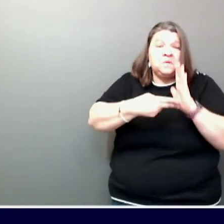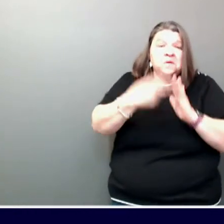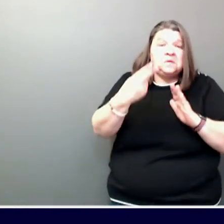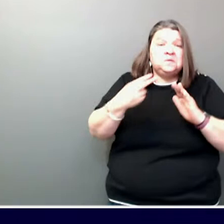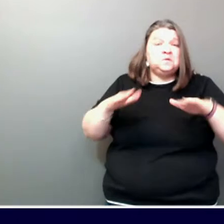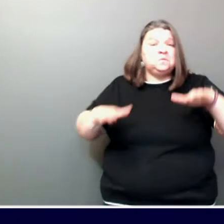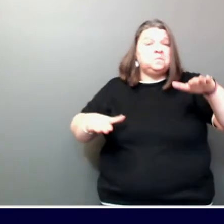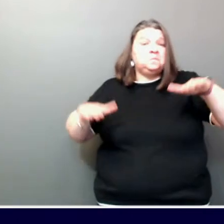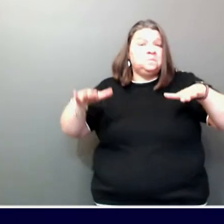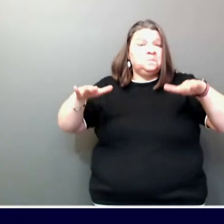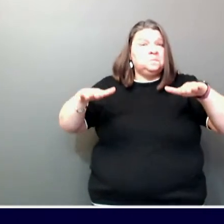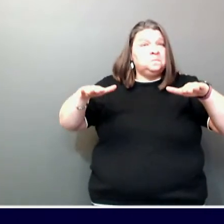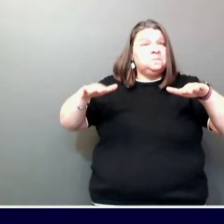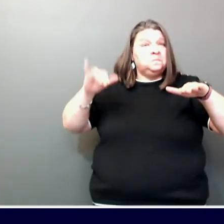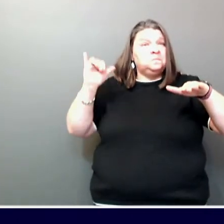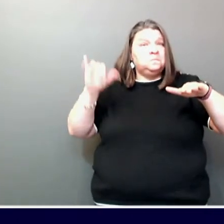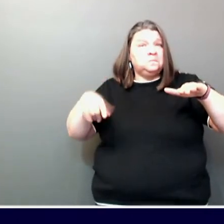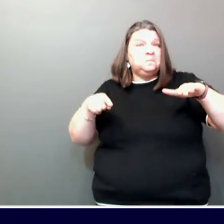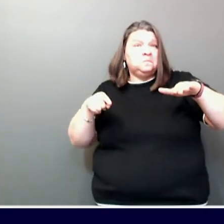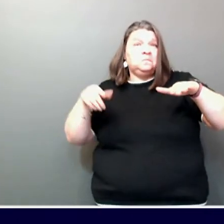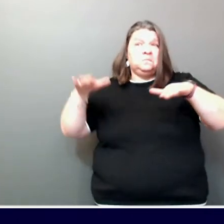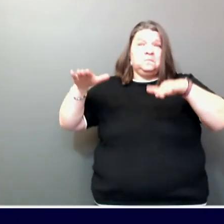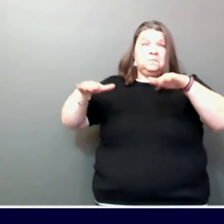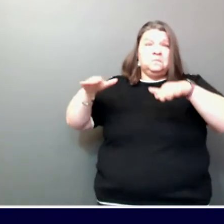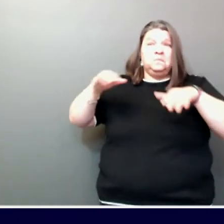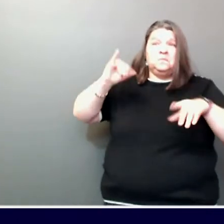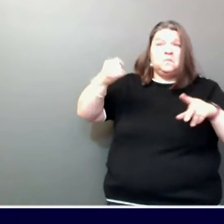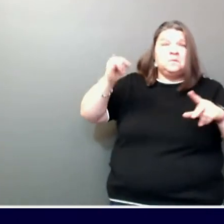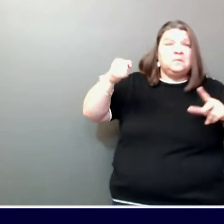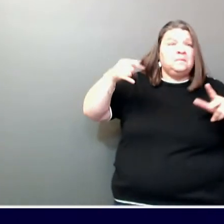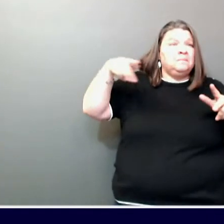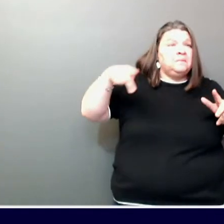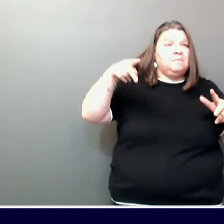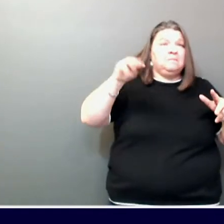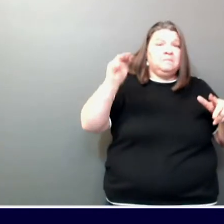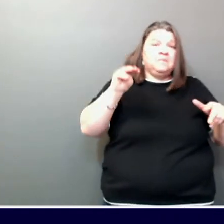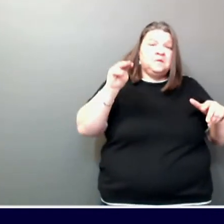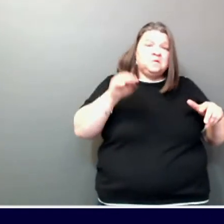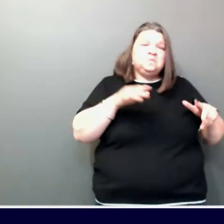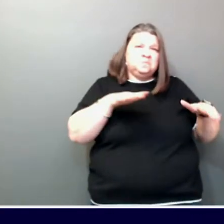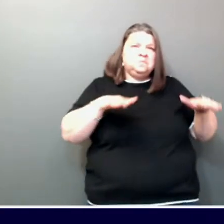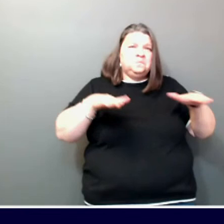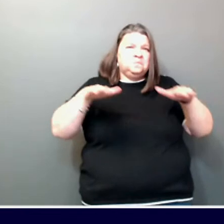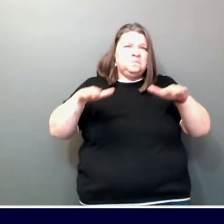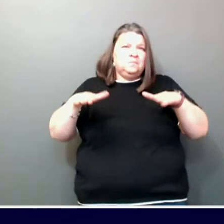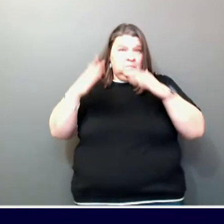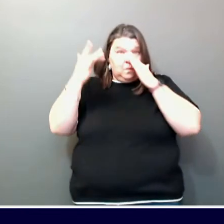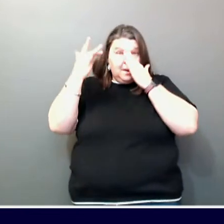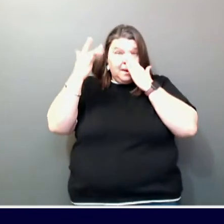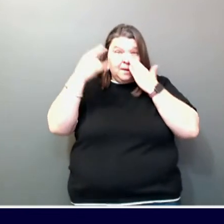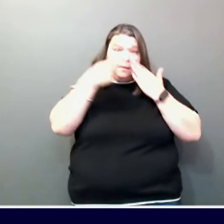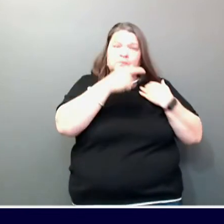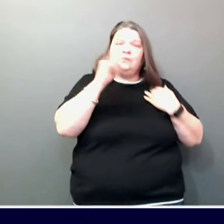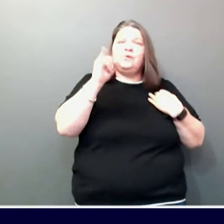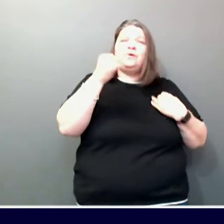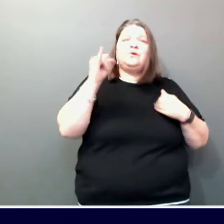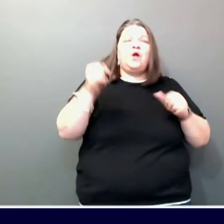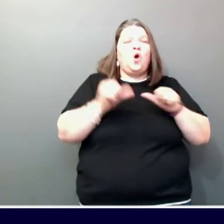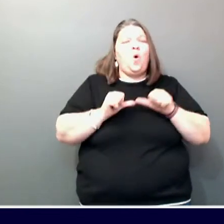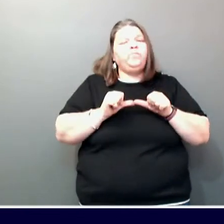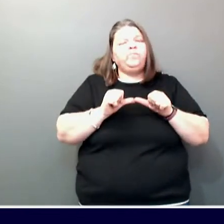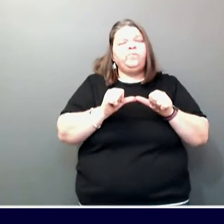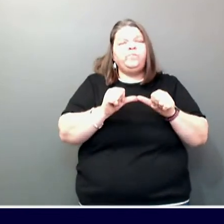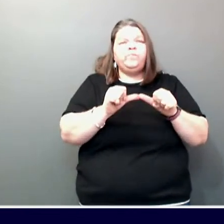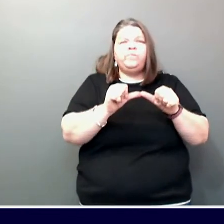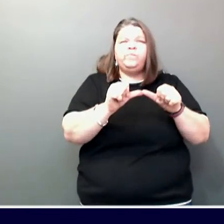another parameter, which is longevity or durability. The response may not be as robust, but it seems to